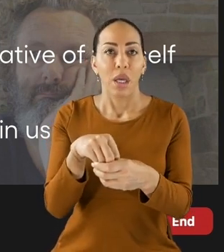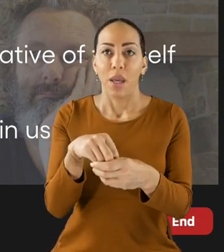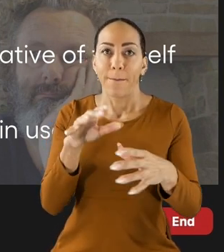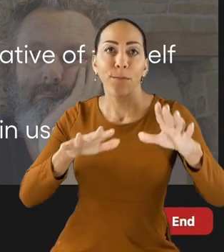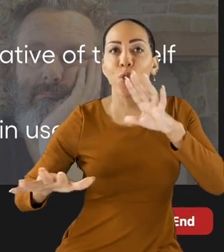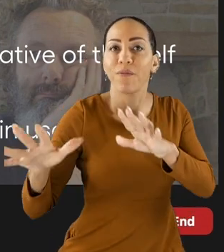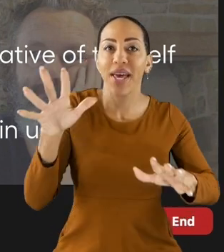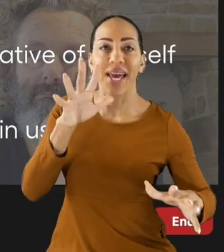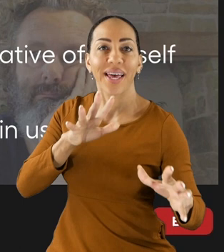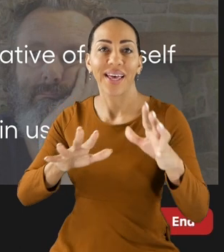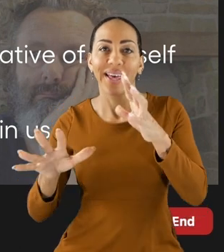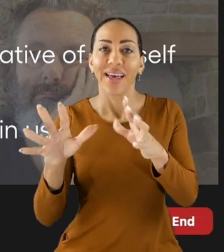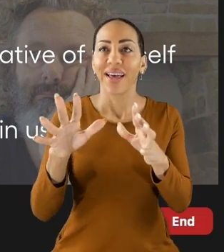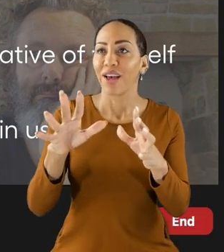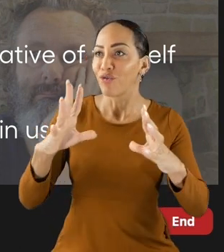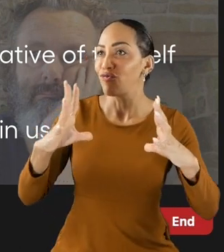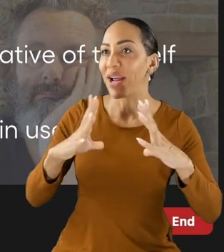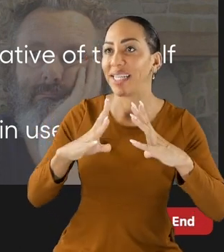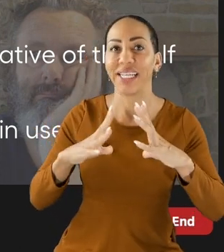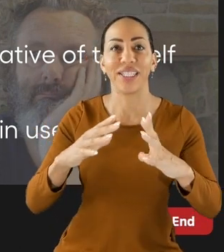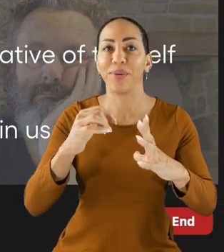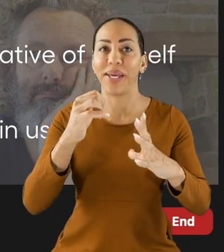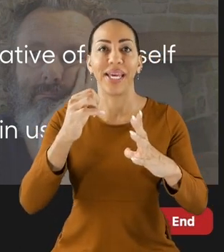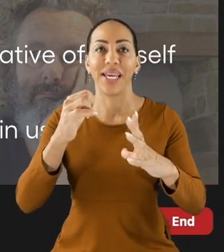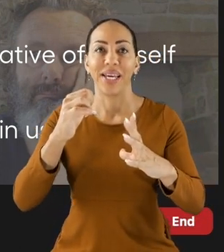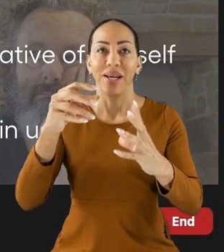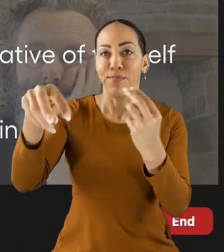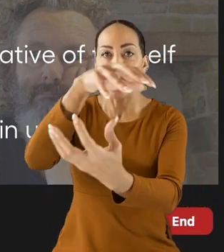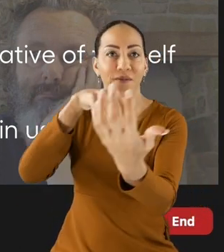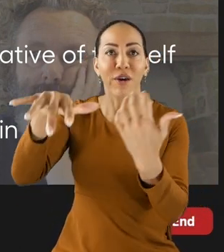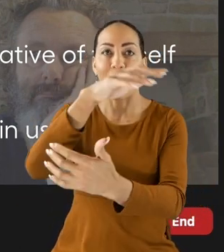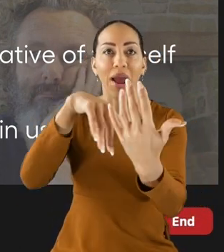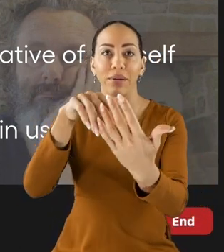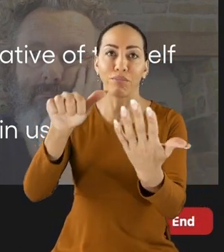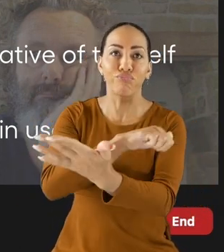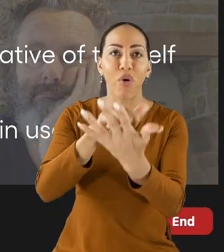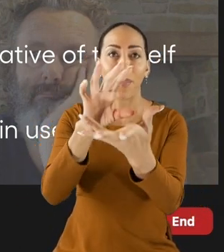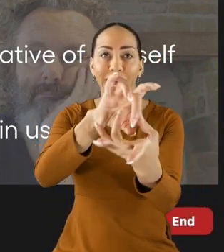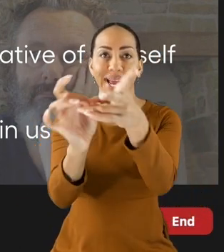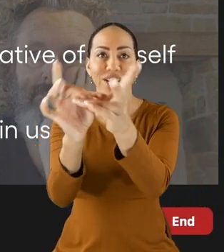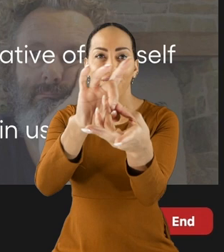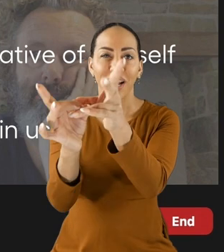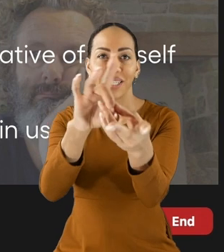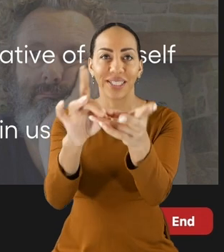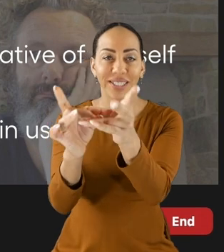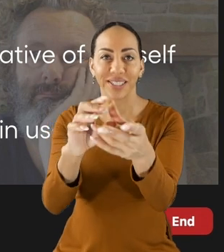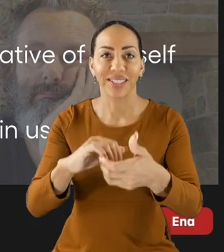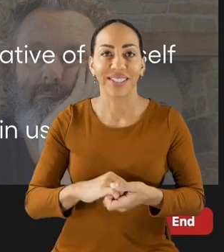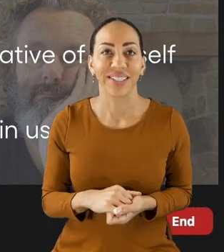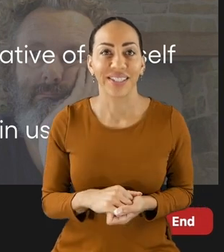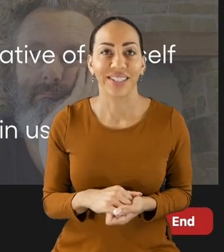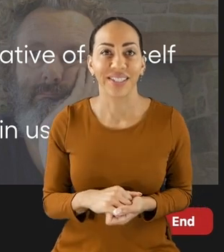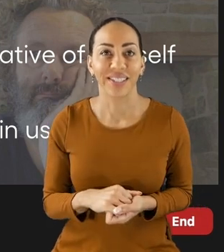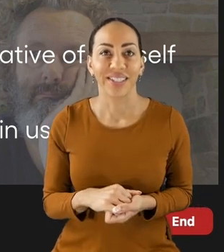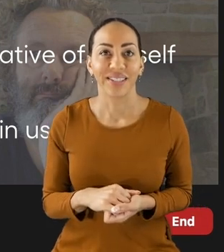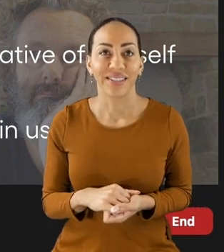a proprioceptive sense of self and other, a body in ready to hand use through coexistent interaction? Where the self-conscious image